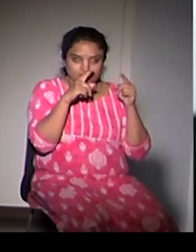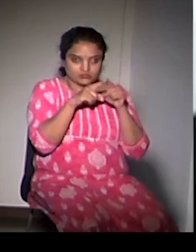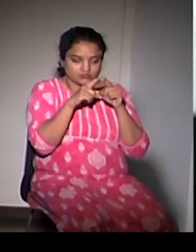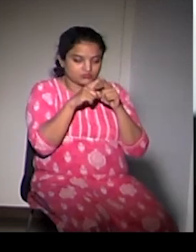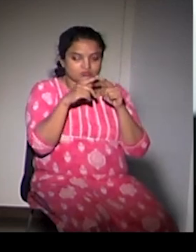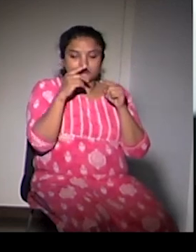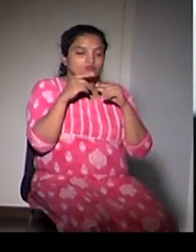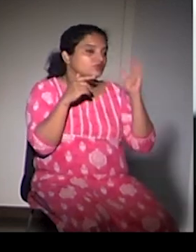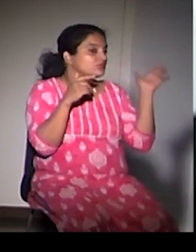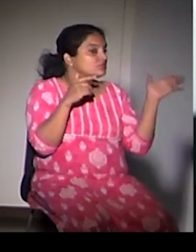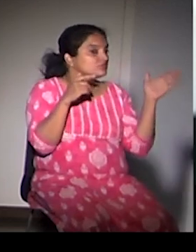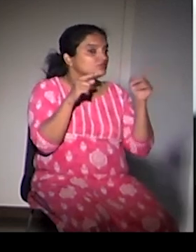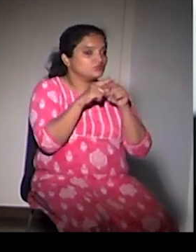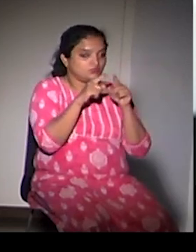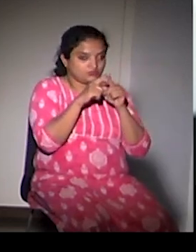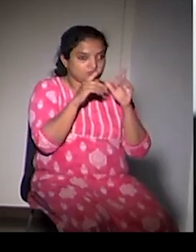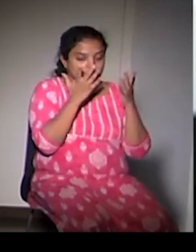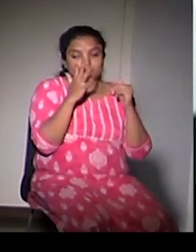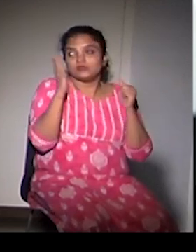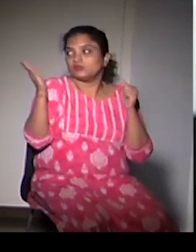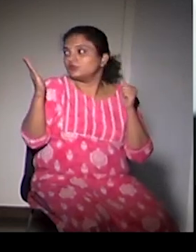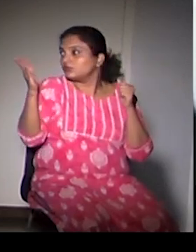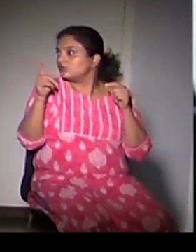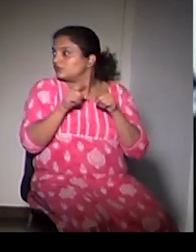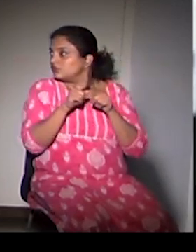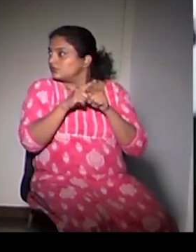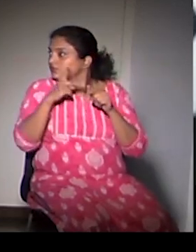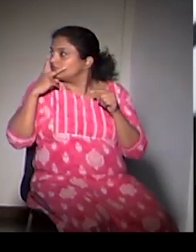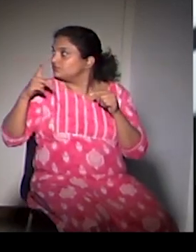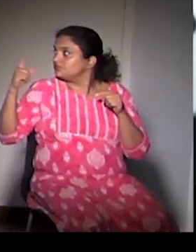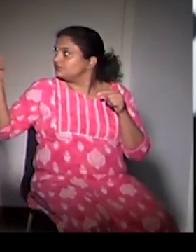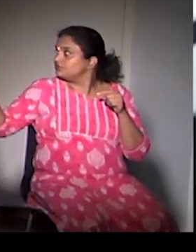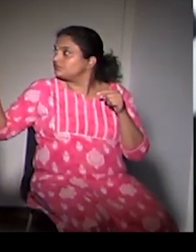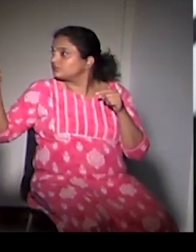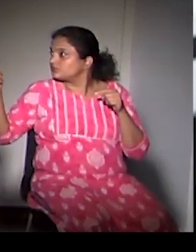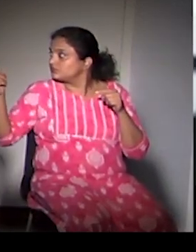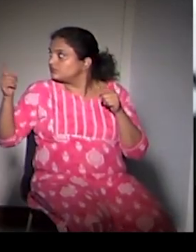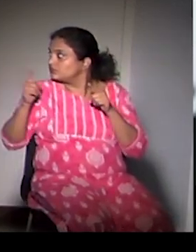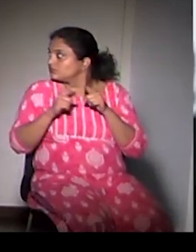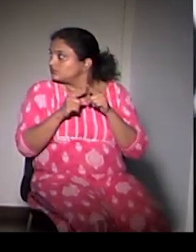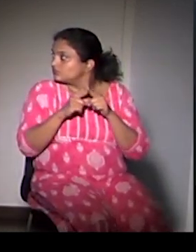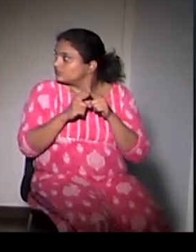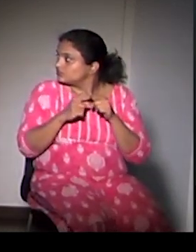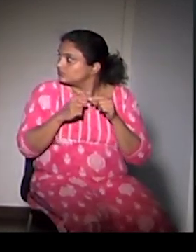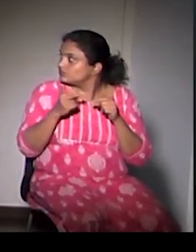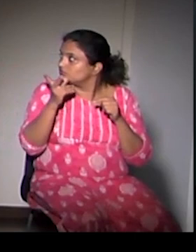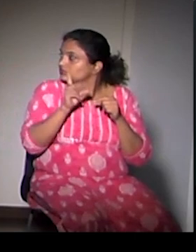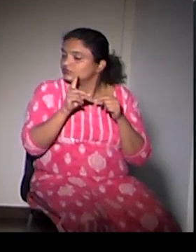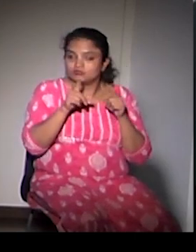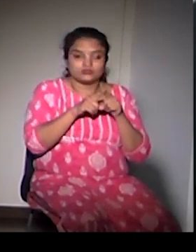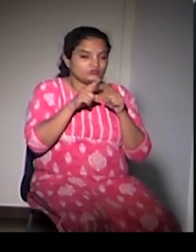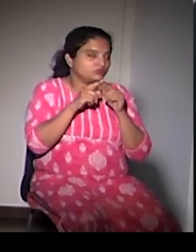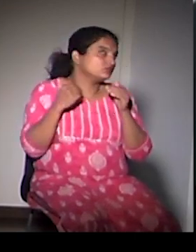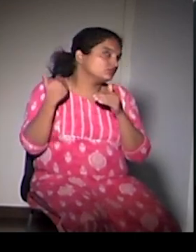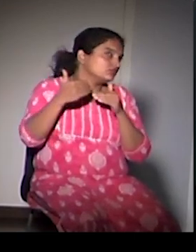right are probably much earlier designs that have been reproduced over the centuries.